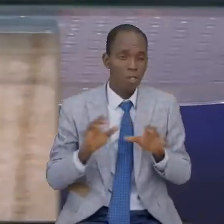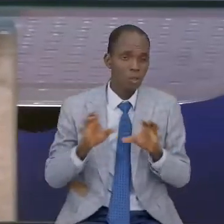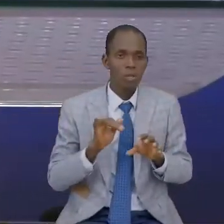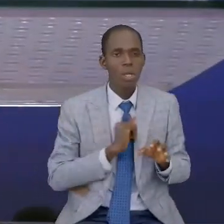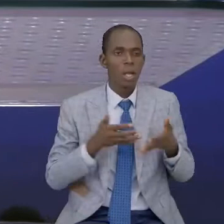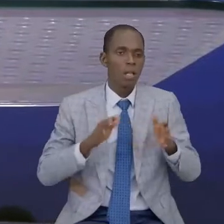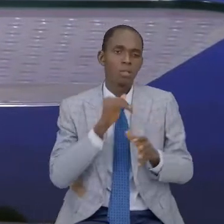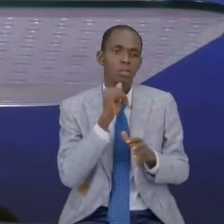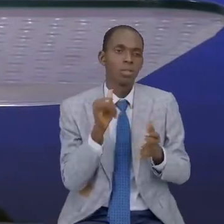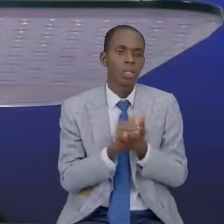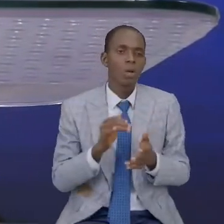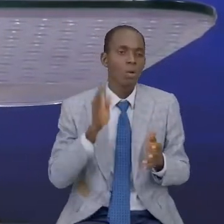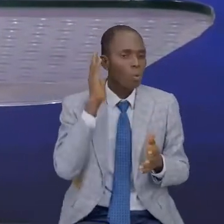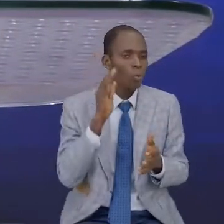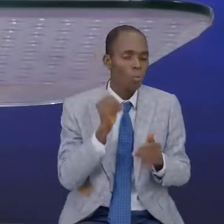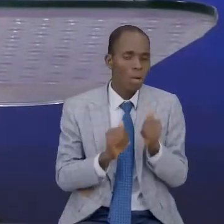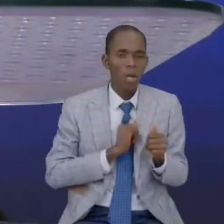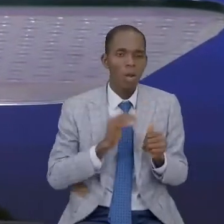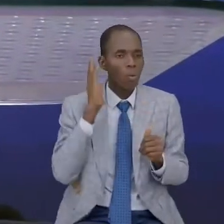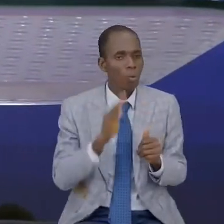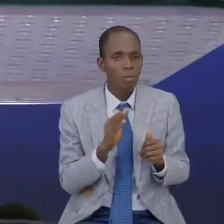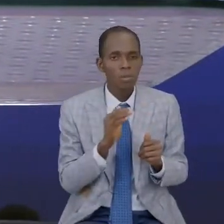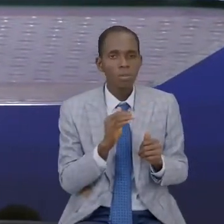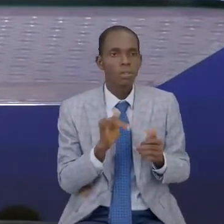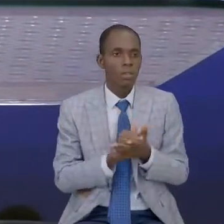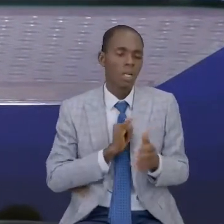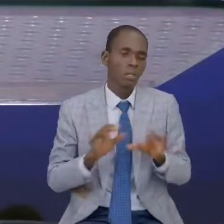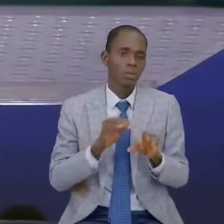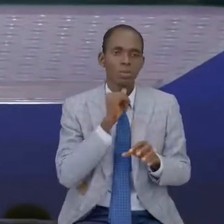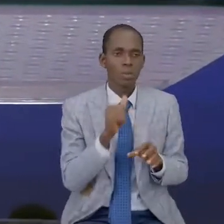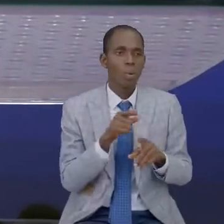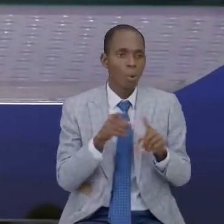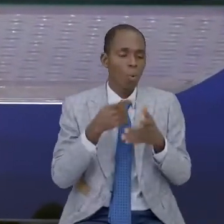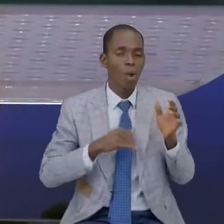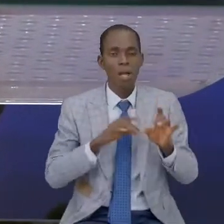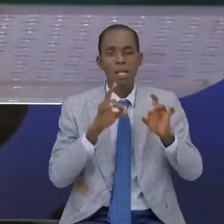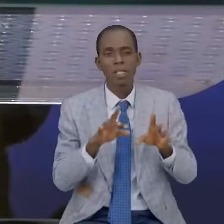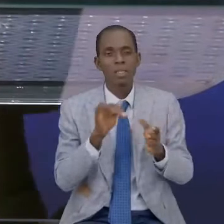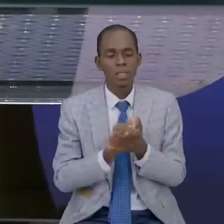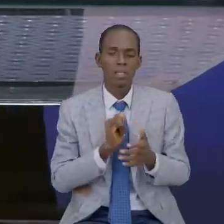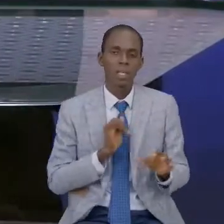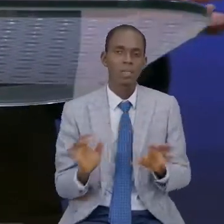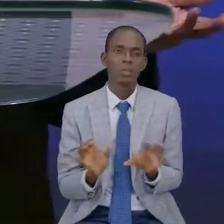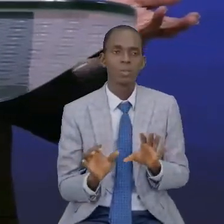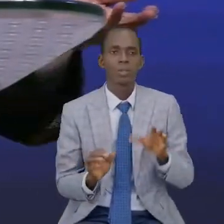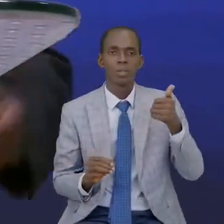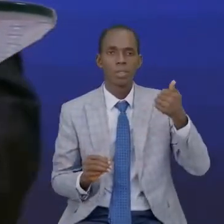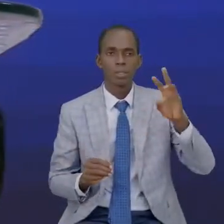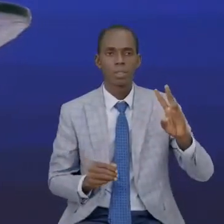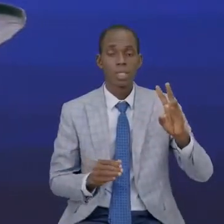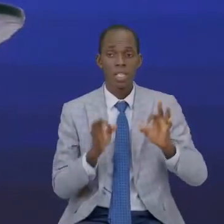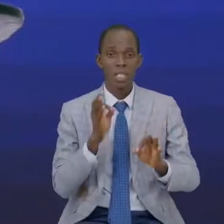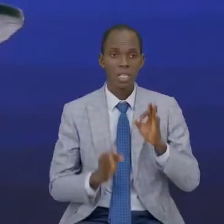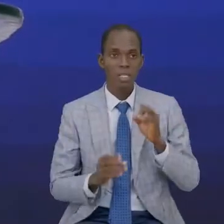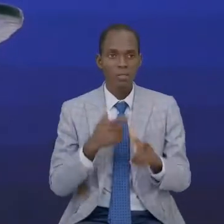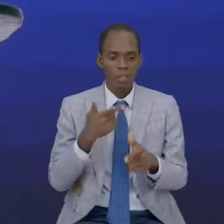what I would, that I do not. But what I hate, that I do. Verse 16, if then